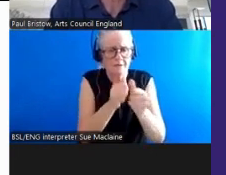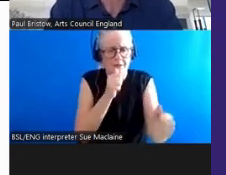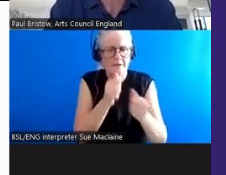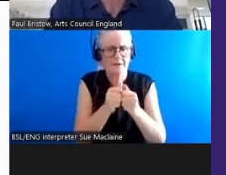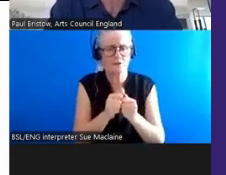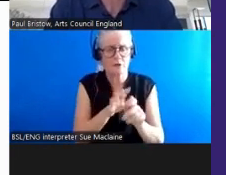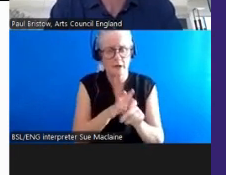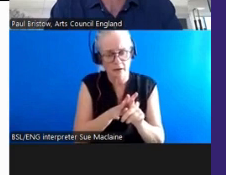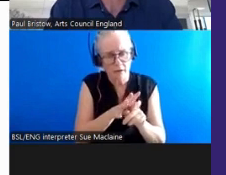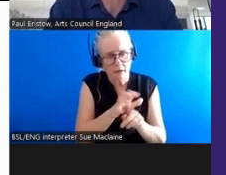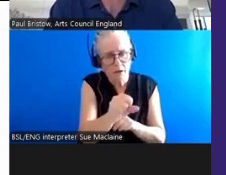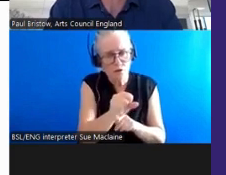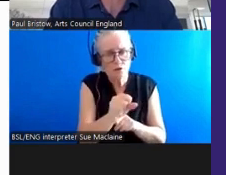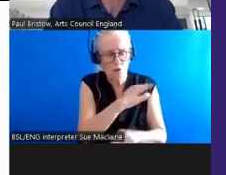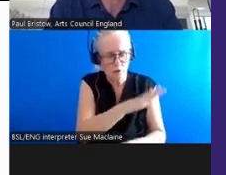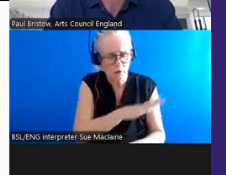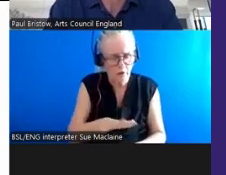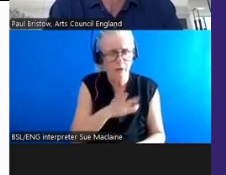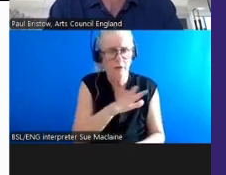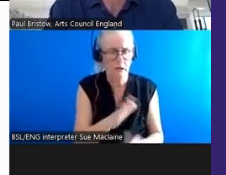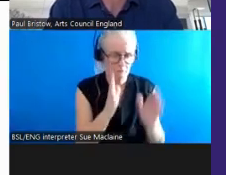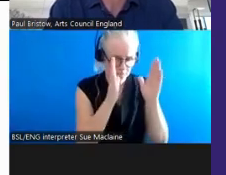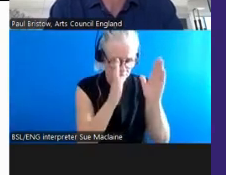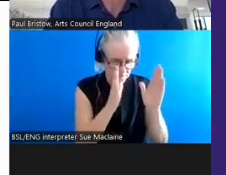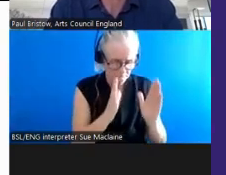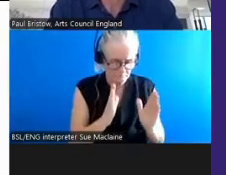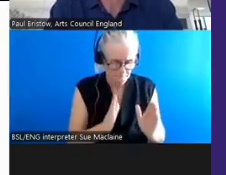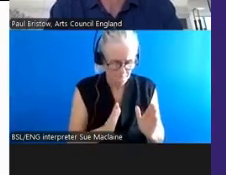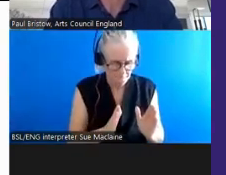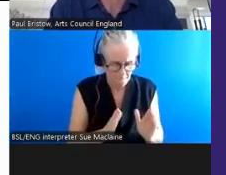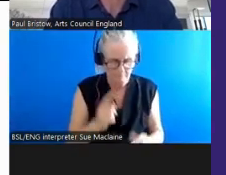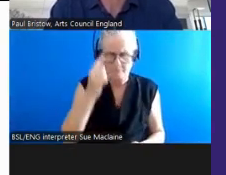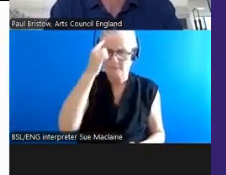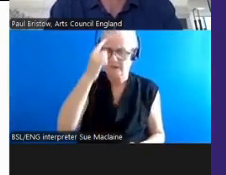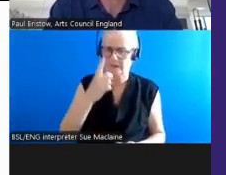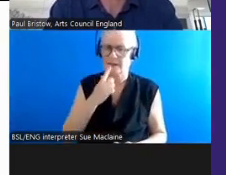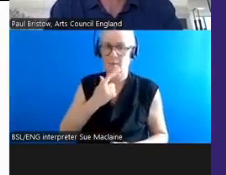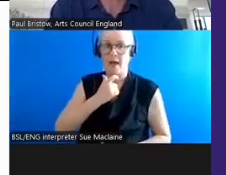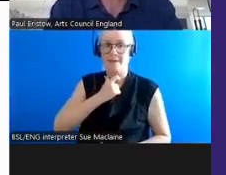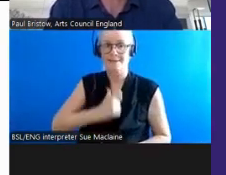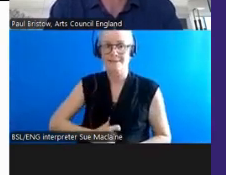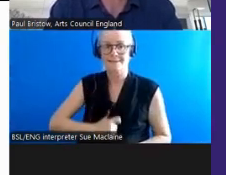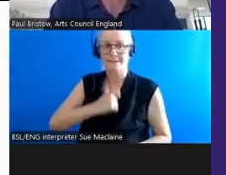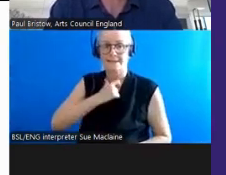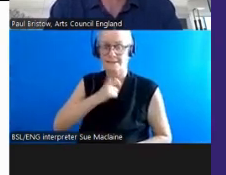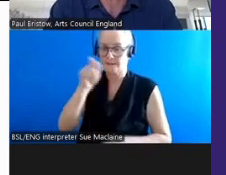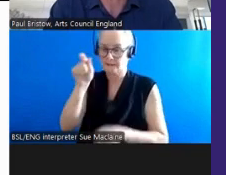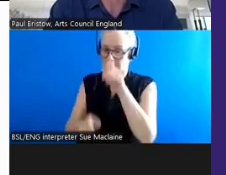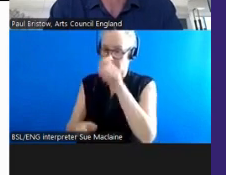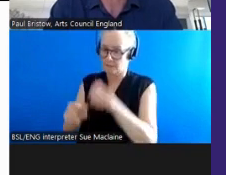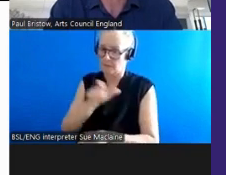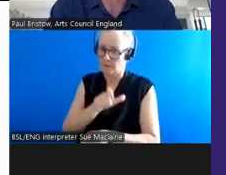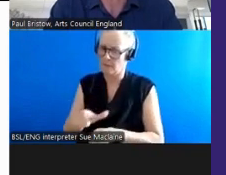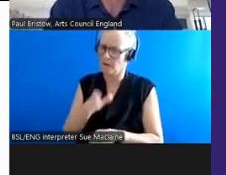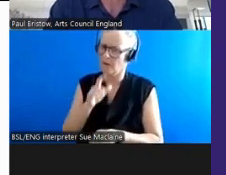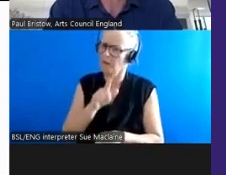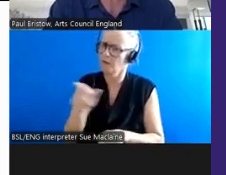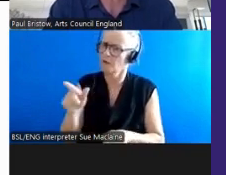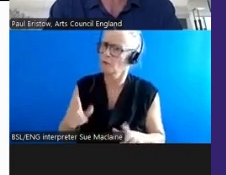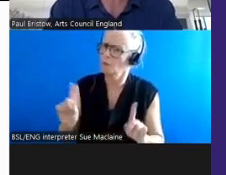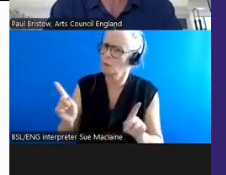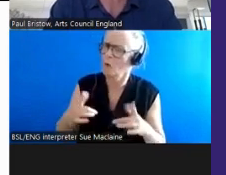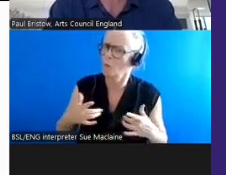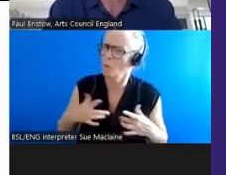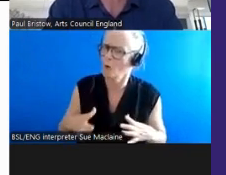moving on now to think about how they can involve the voice of citizens within setting priorities and thinking about what delivery looks like, and experimenting with the